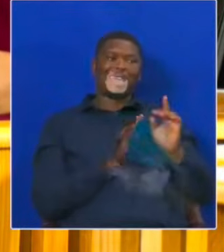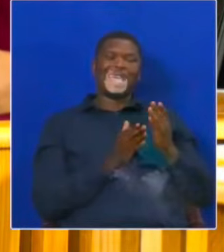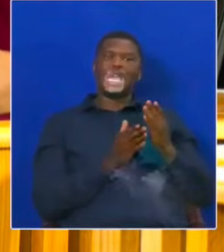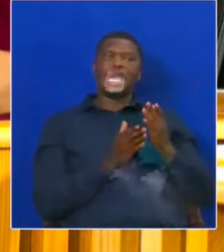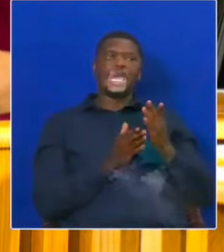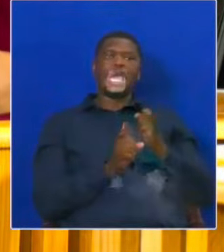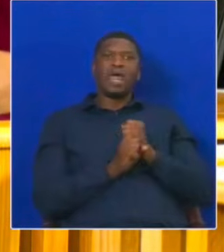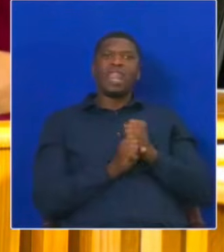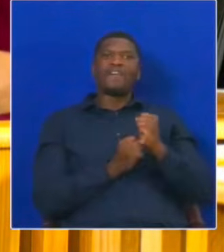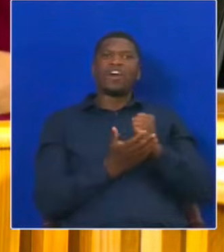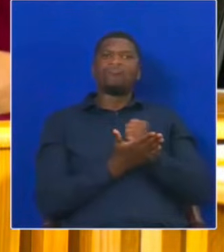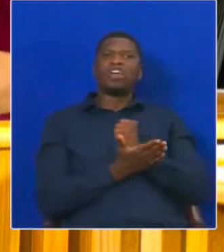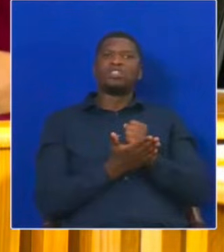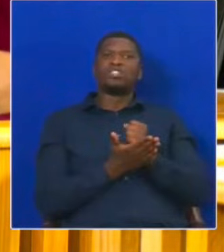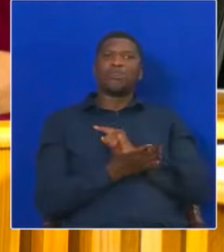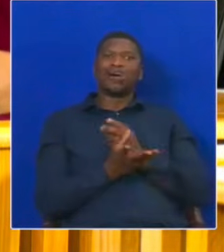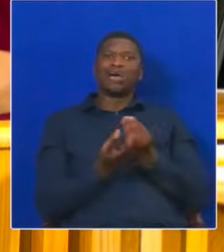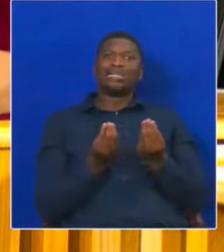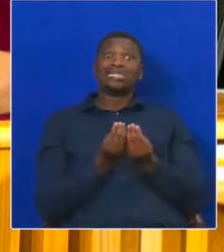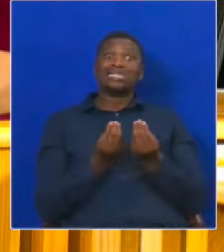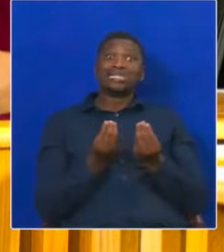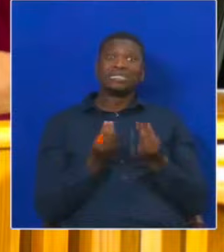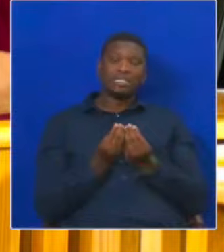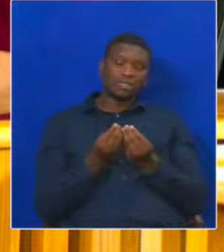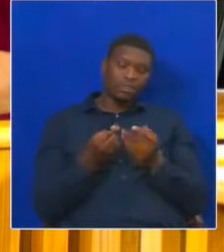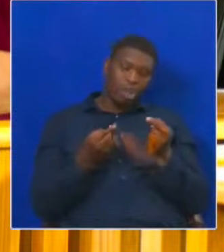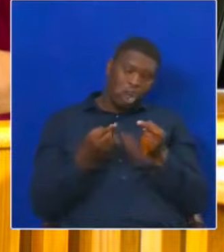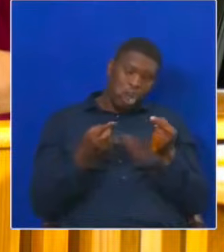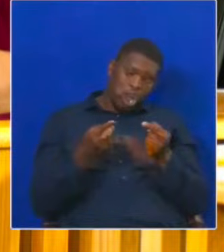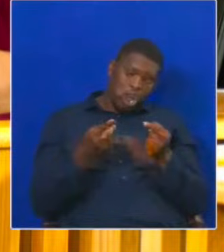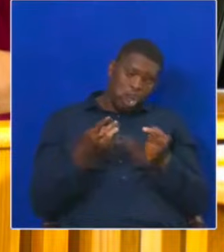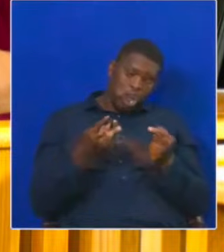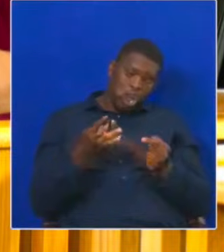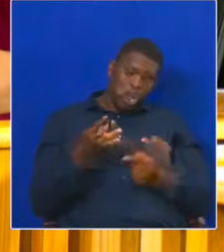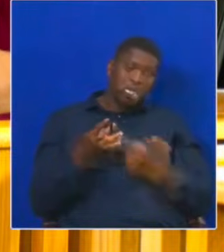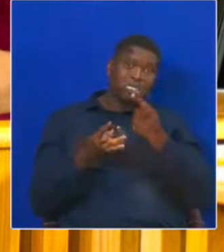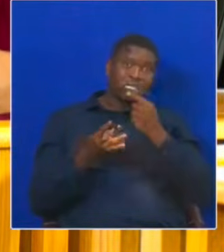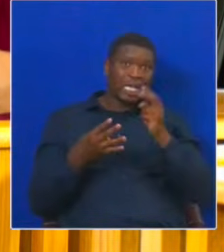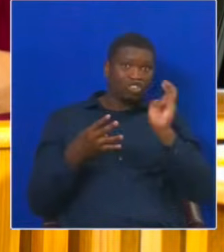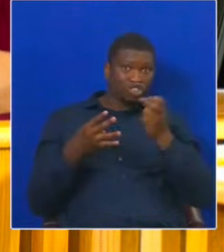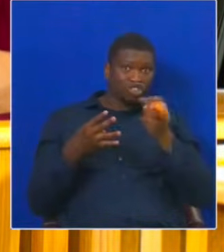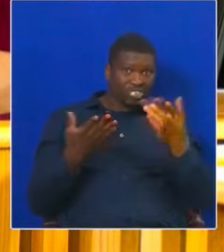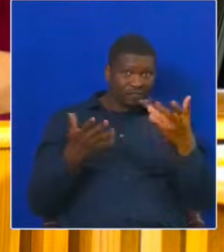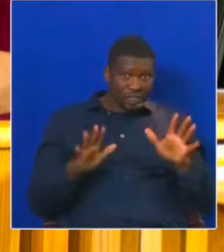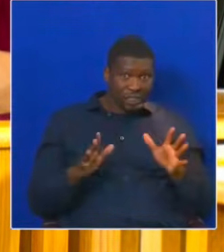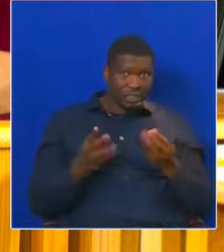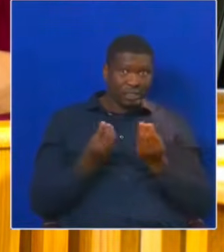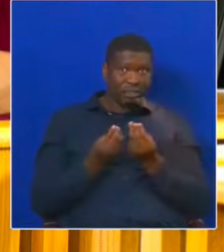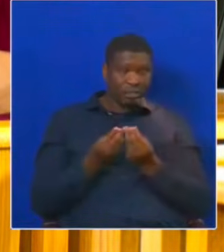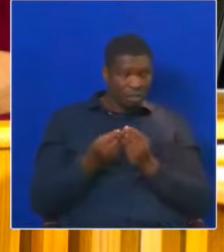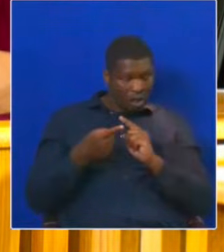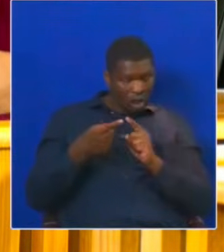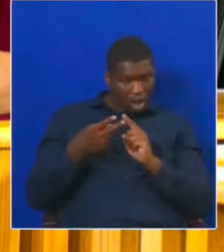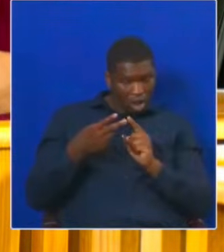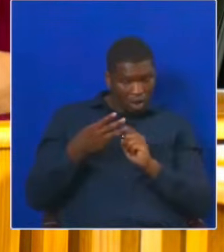items that he's indicated that they were stolen